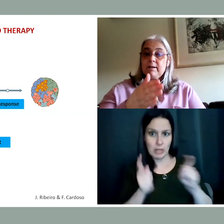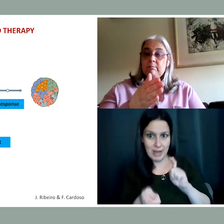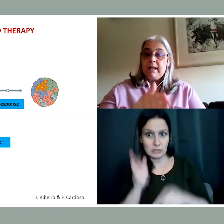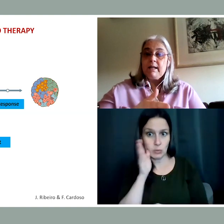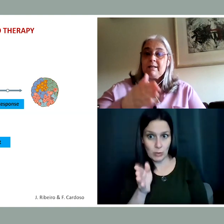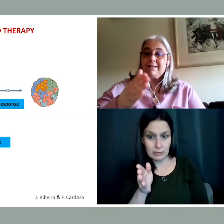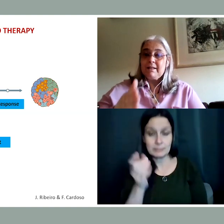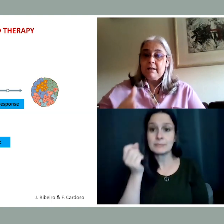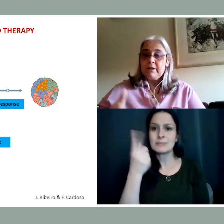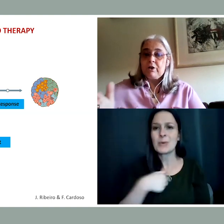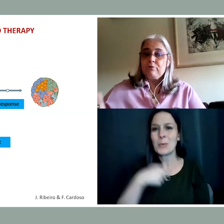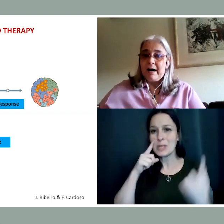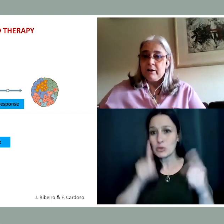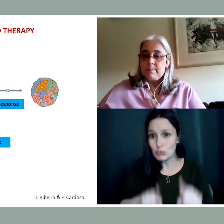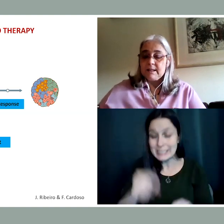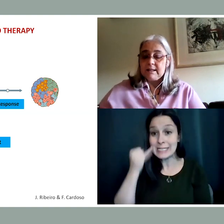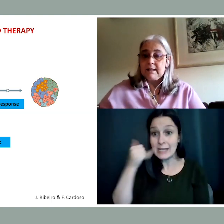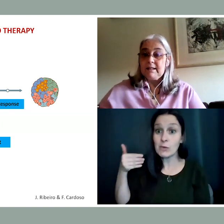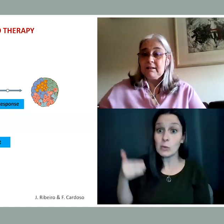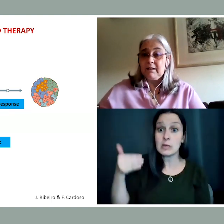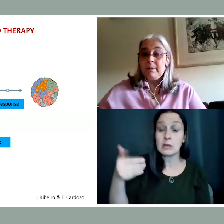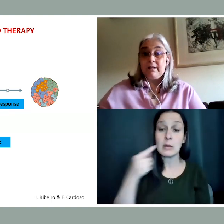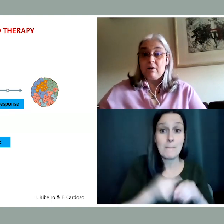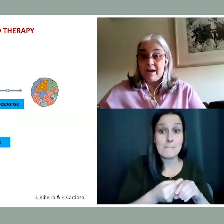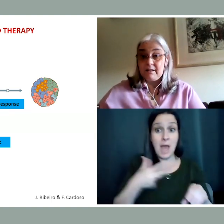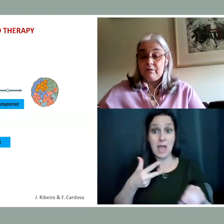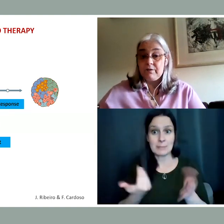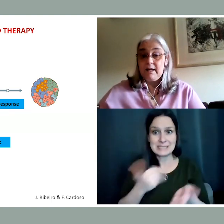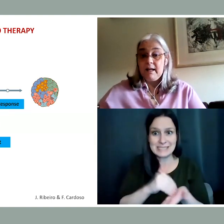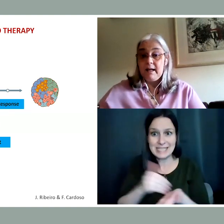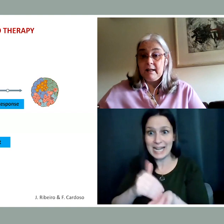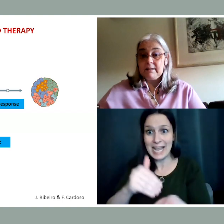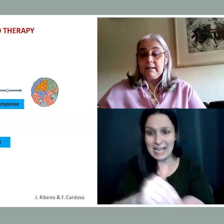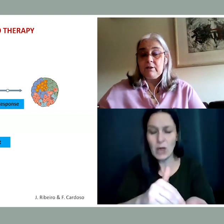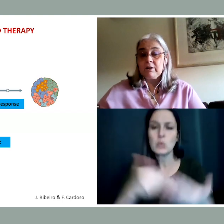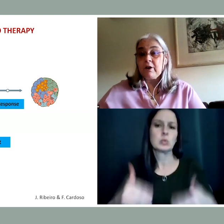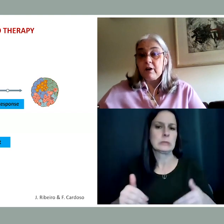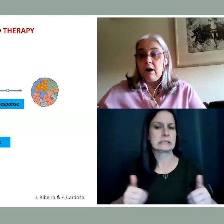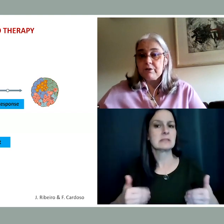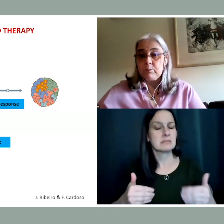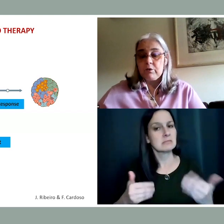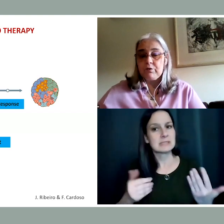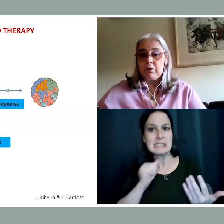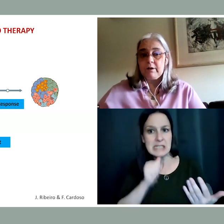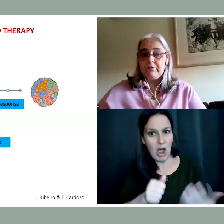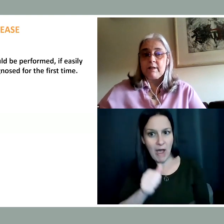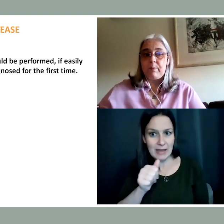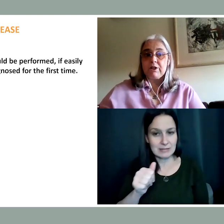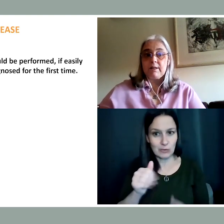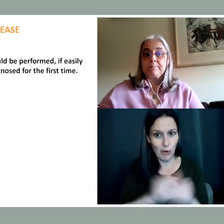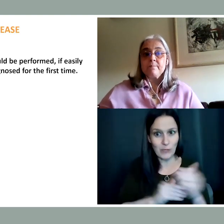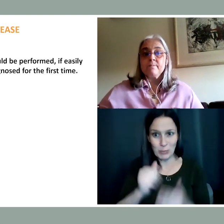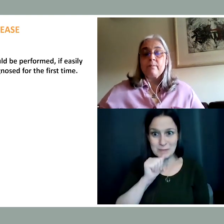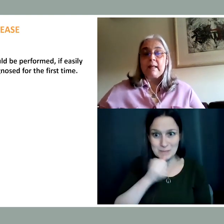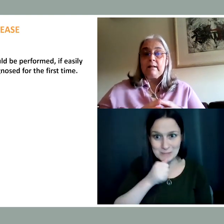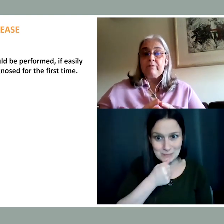that making a series of biopsies is a little bit aggressive and not very comfortable for the